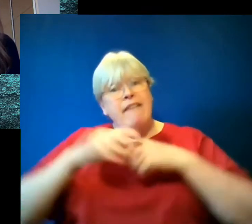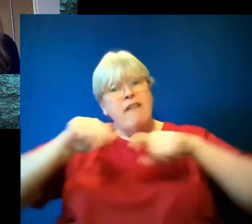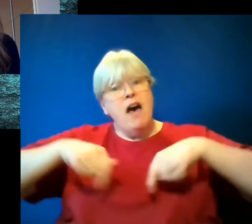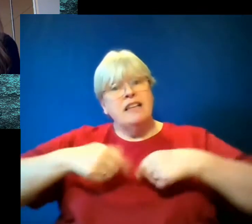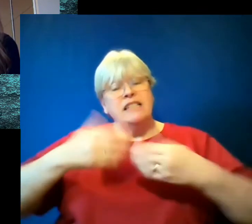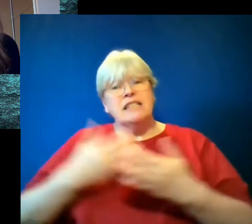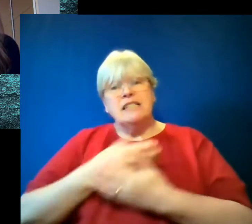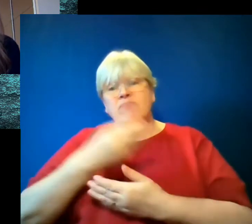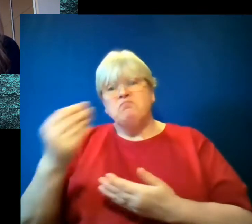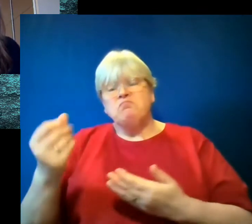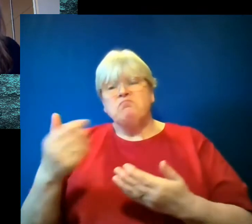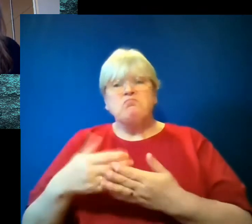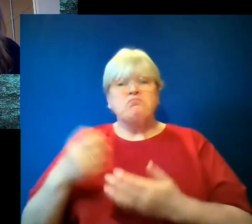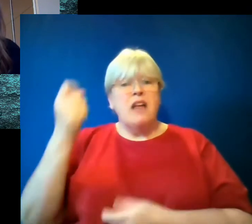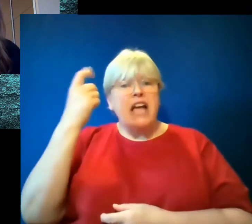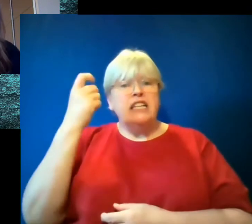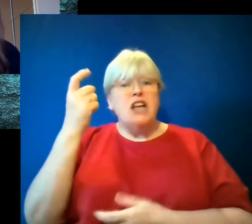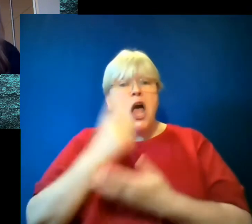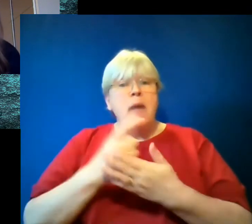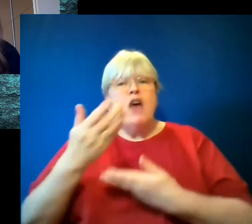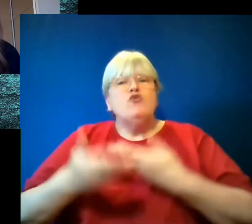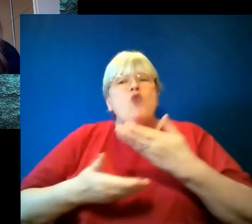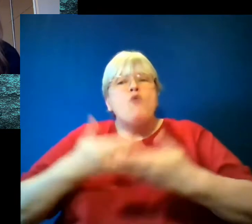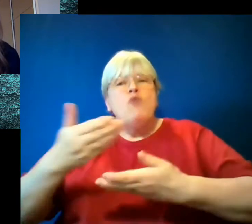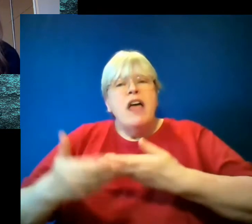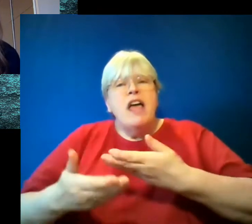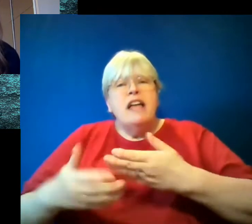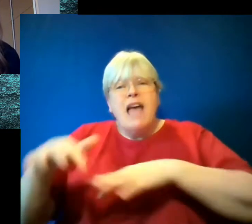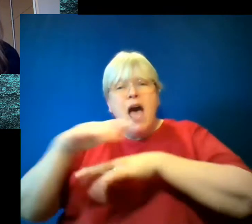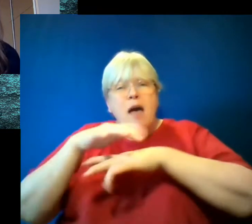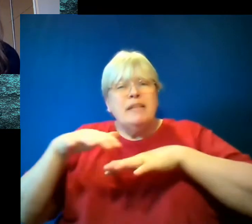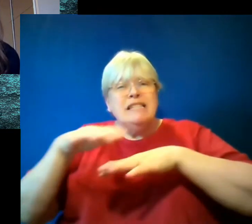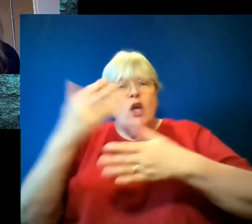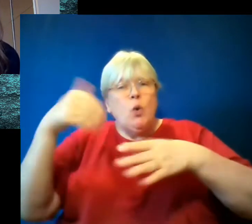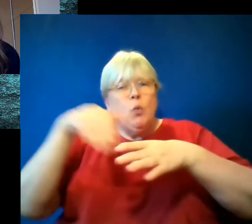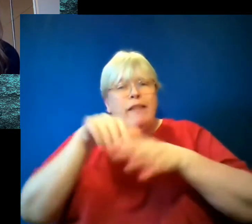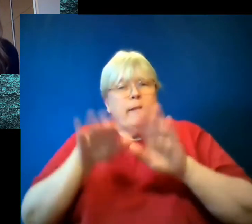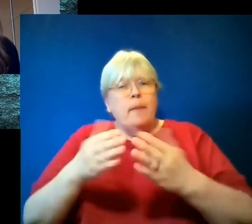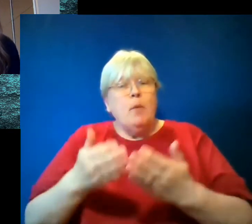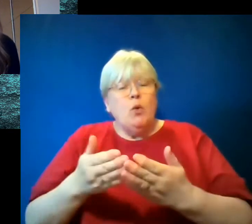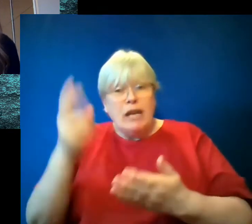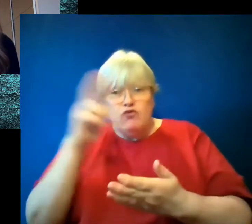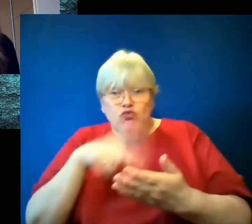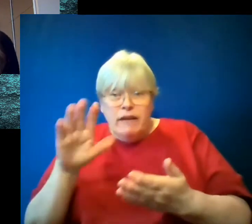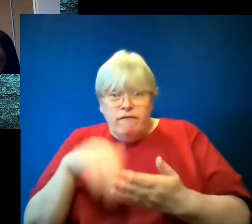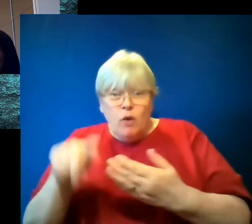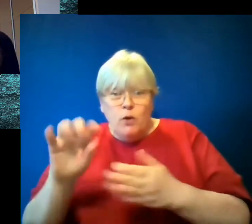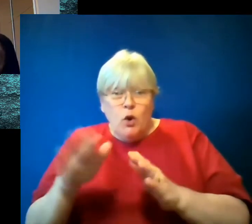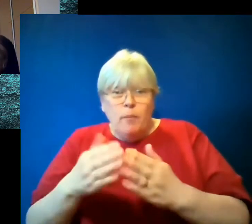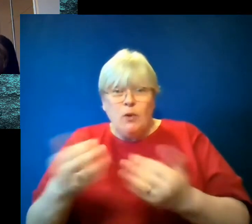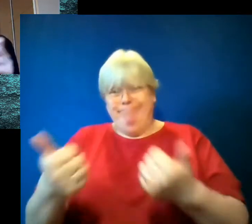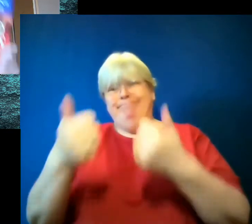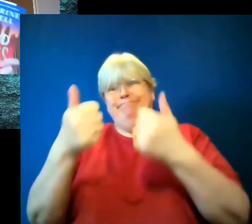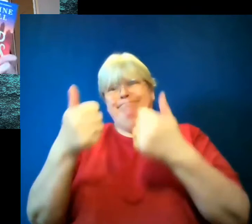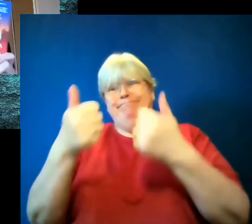of the story and the atmosphere that you've created in this book, and just read a little bit from The Good Thieves? I would love to.